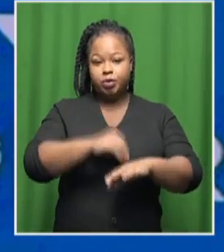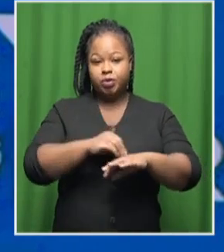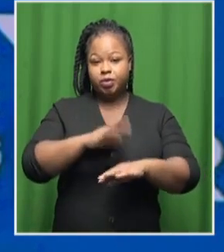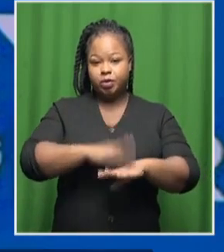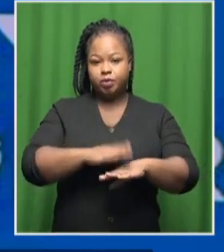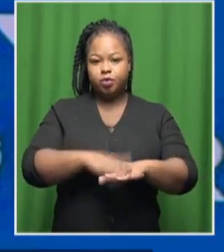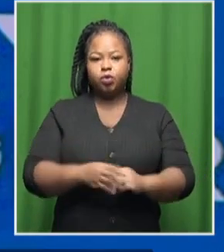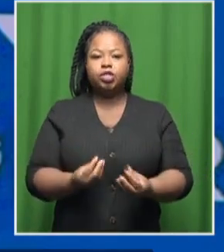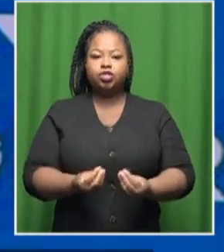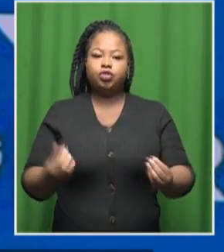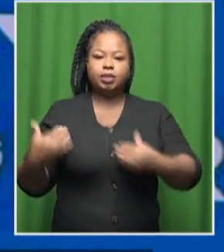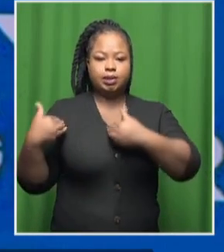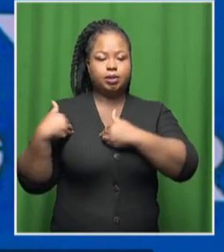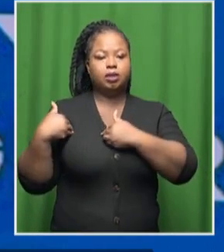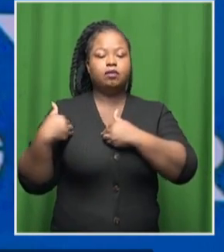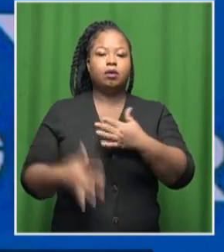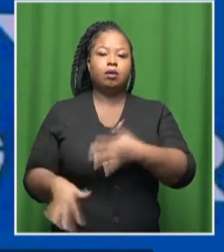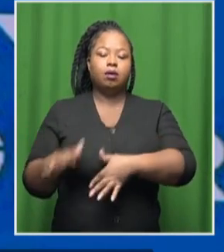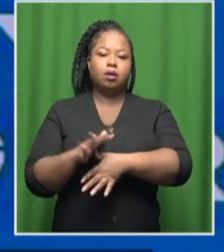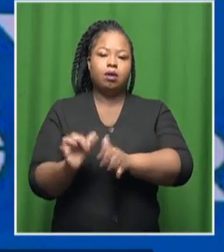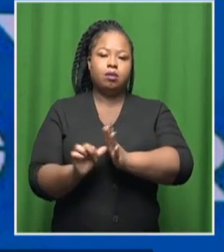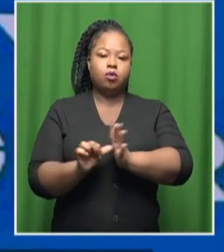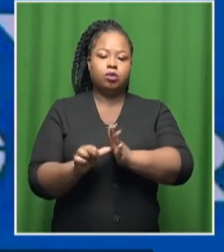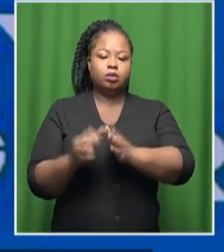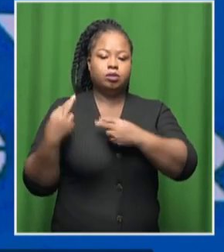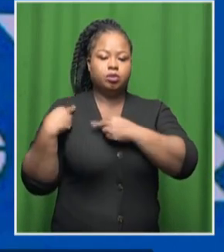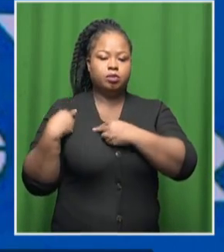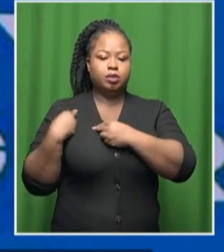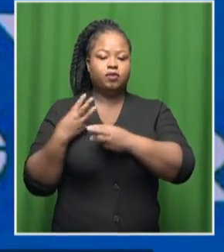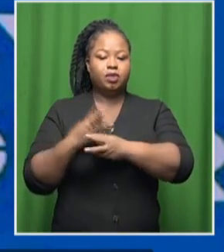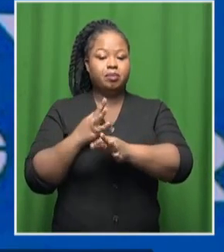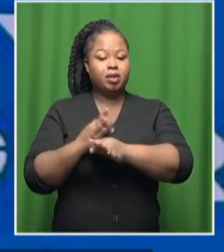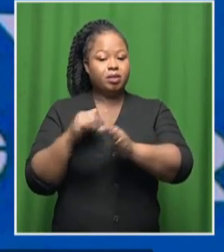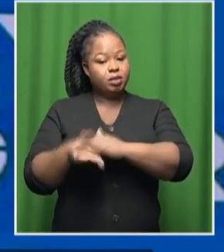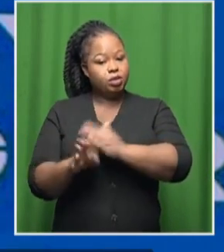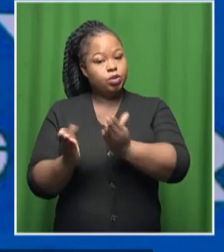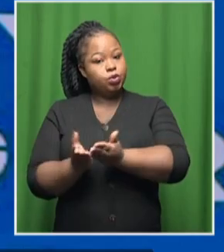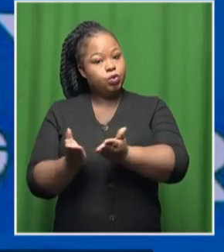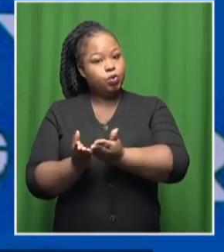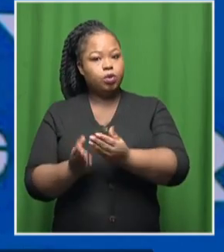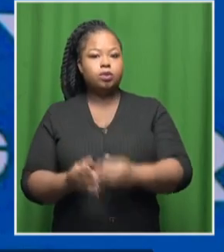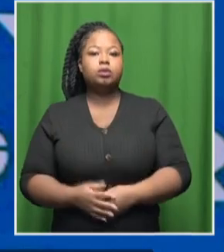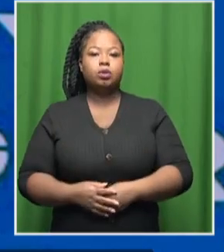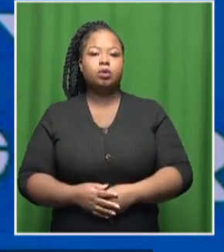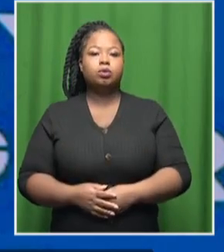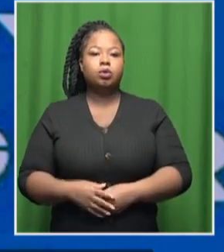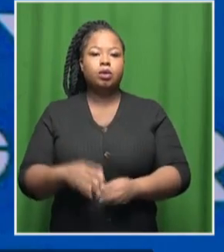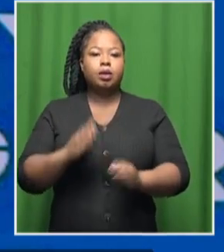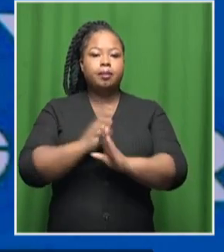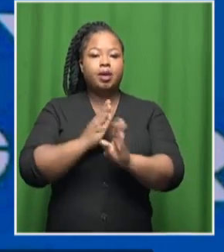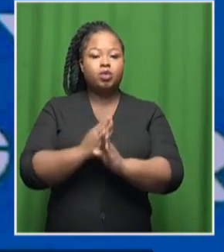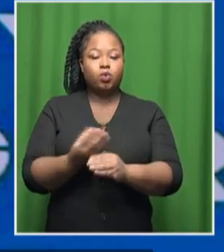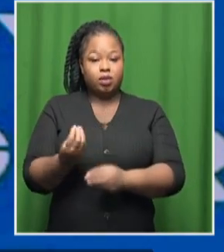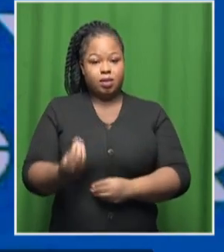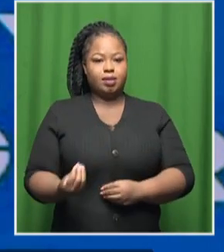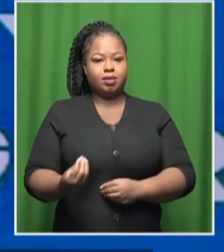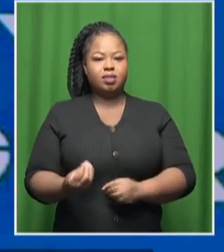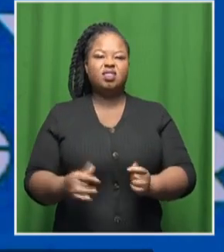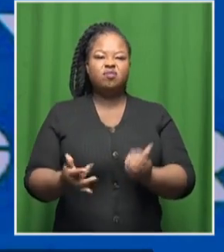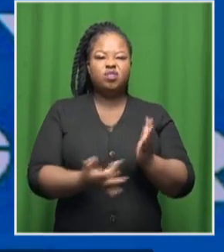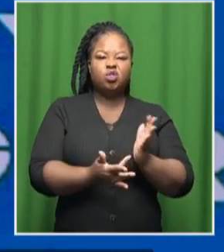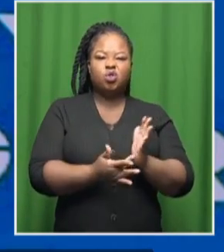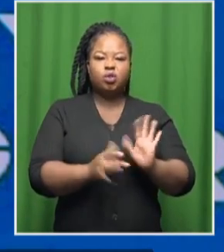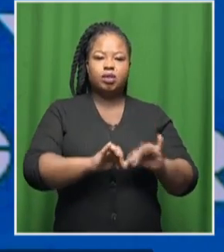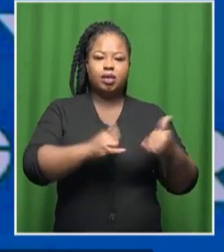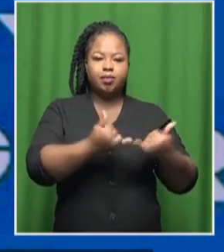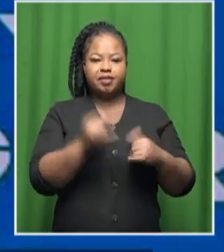keeping children safe is one of the most important responsibilities of parents and schools. PasswordKid is a child safety technology company that